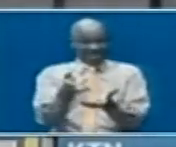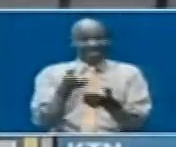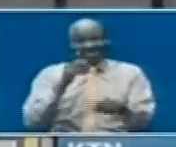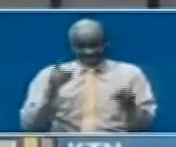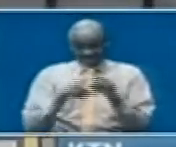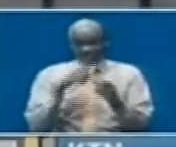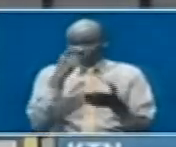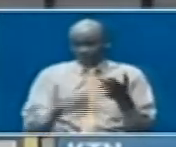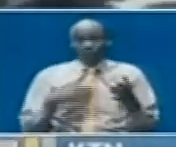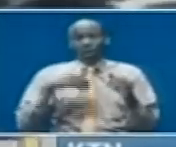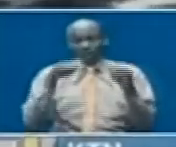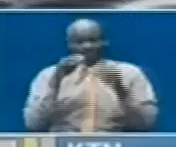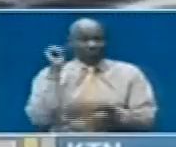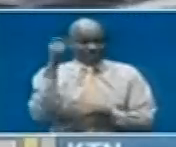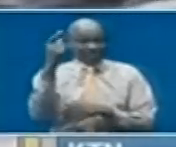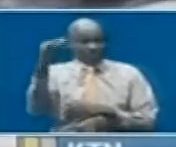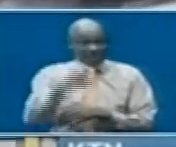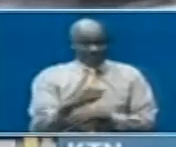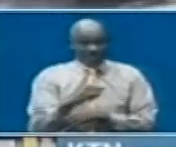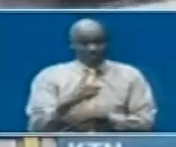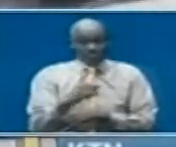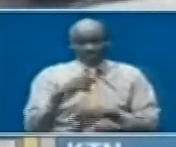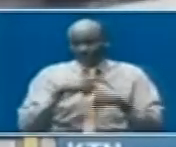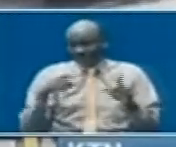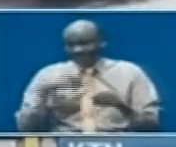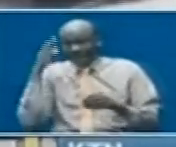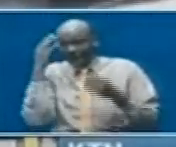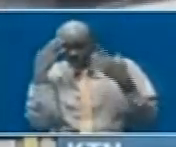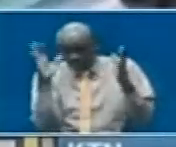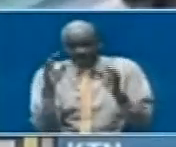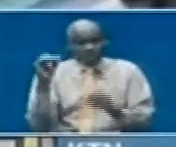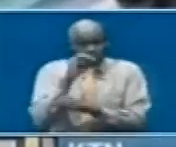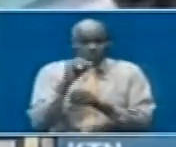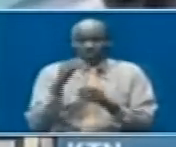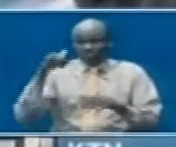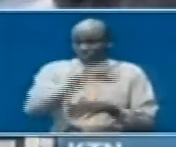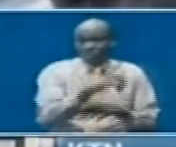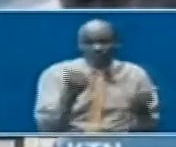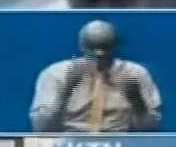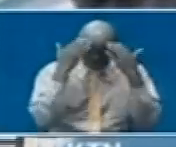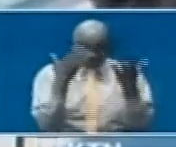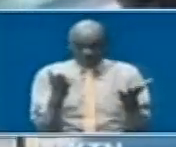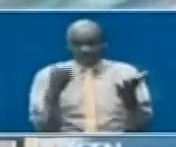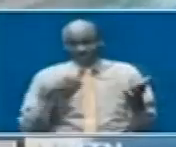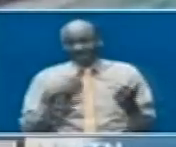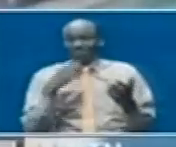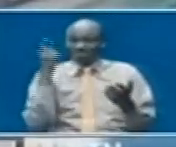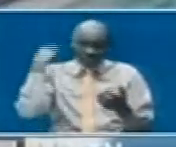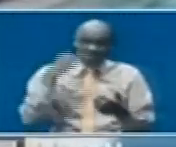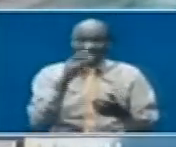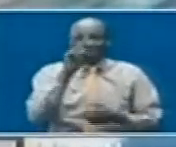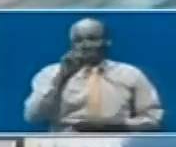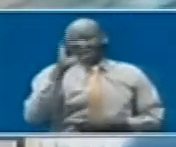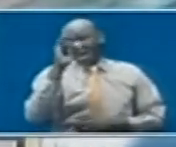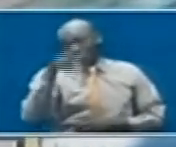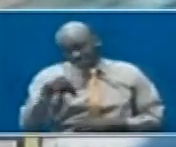We were waiting for the president to arrive, and we weren't sure what terminal he would be using. There were reports that he would be using the VIP area, and